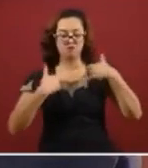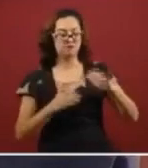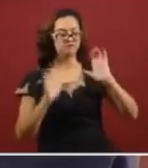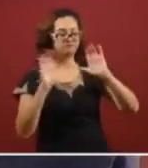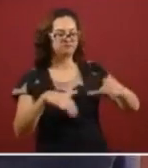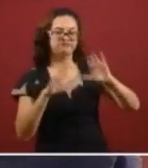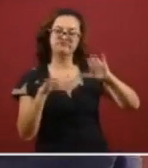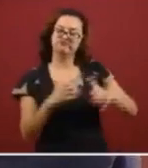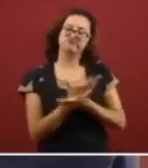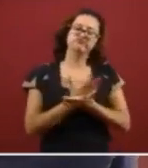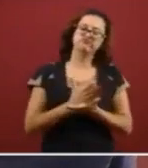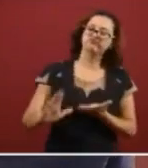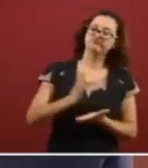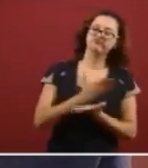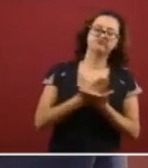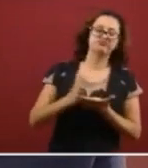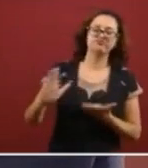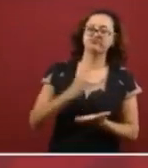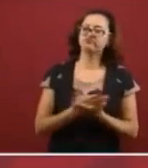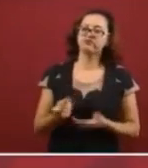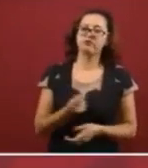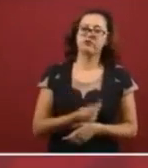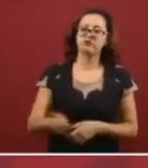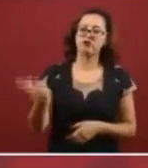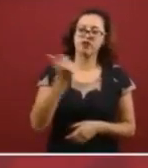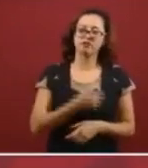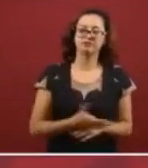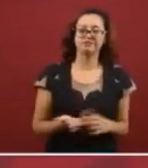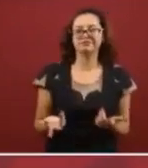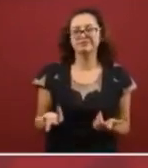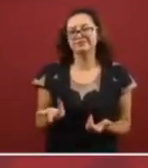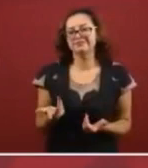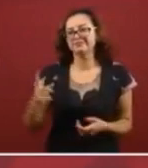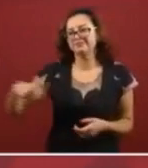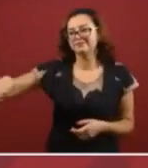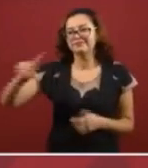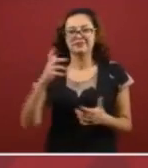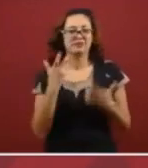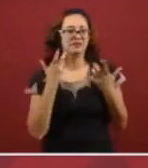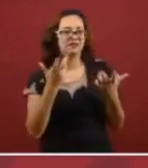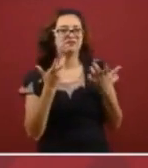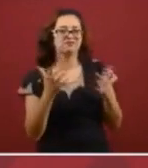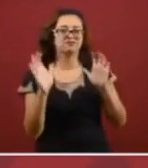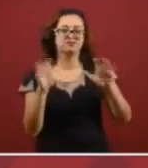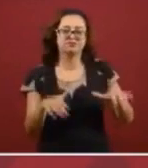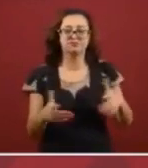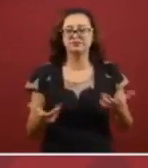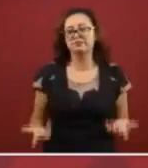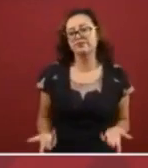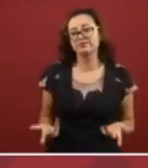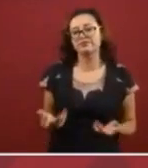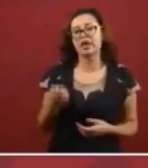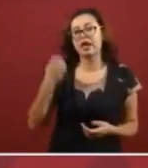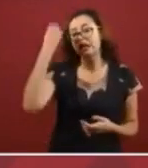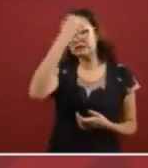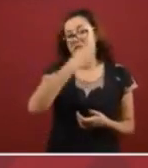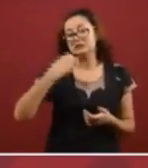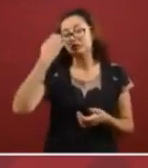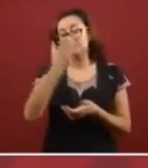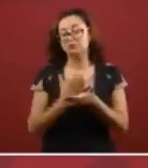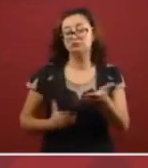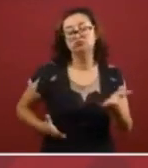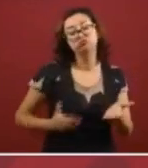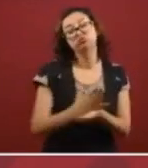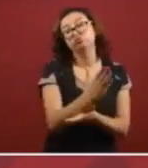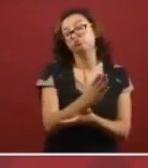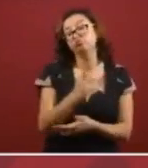political system. A las universidades. It was when the young children tried or young people tried to enter the colleges,